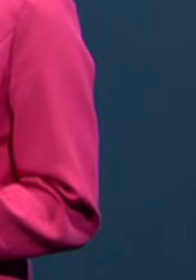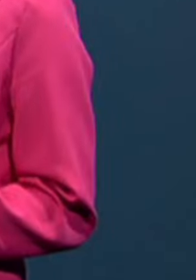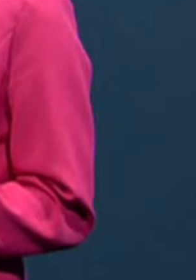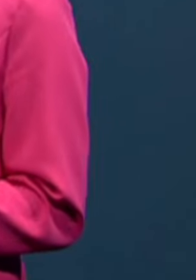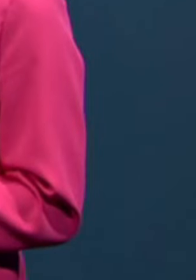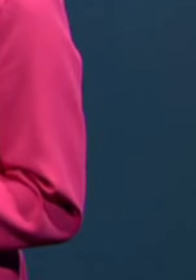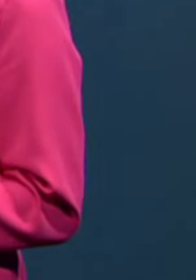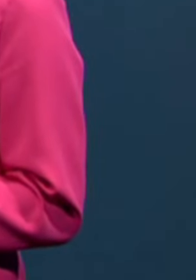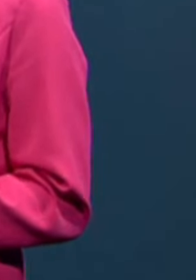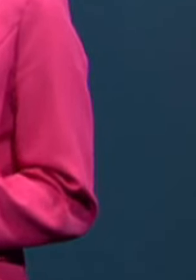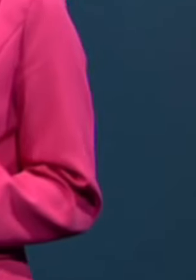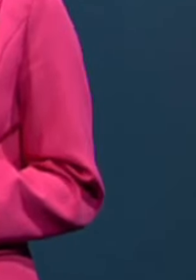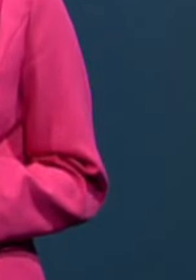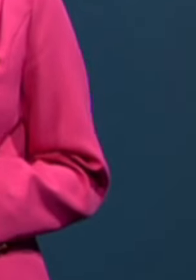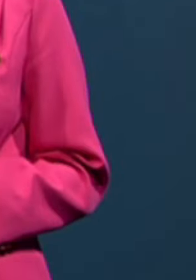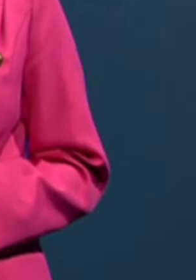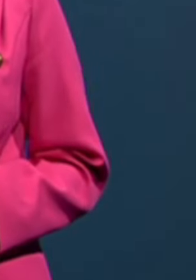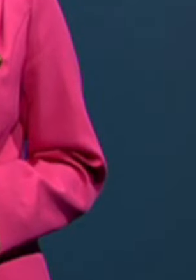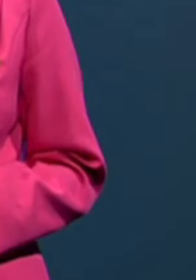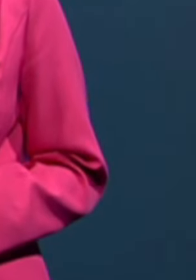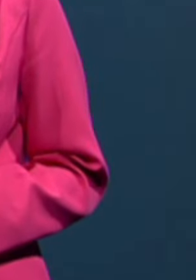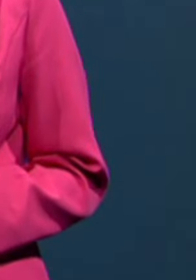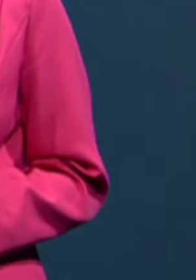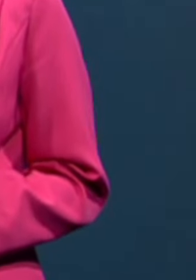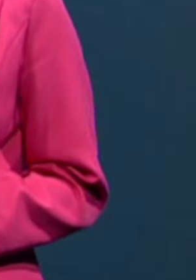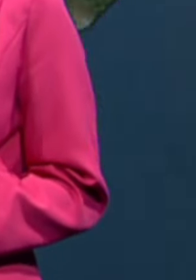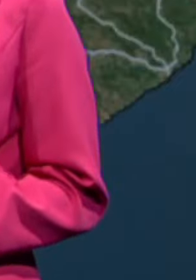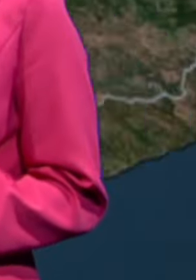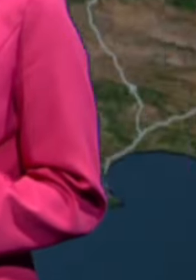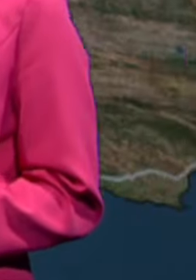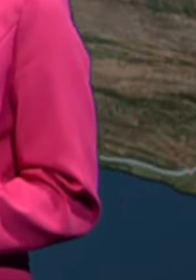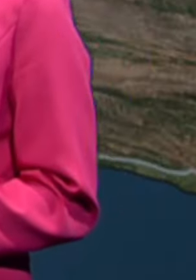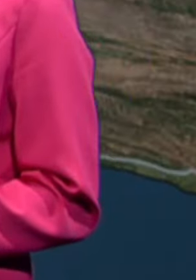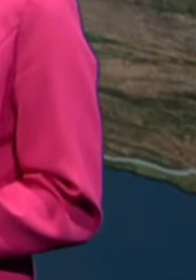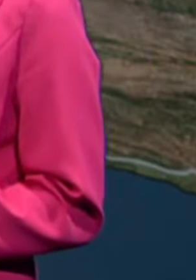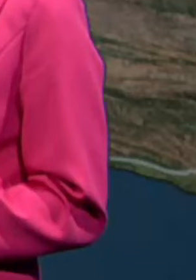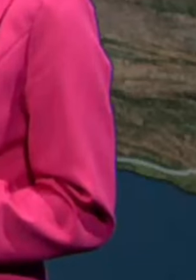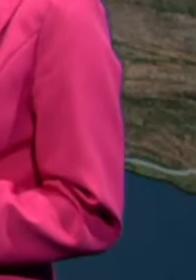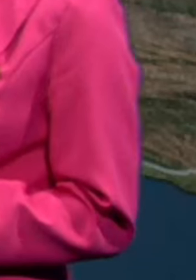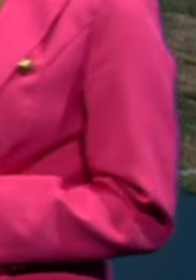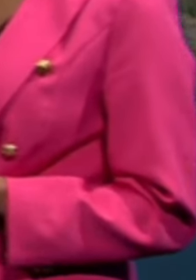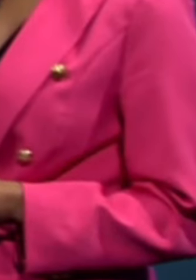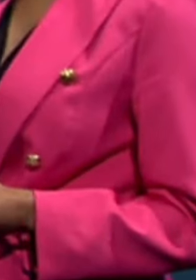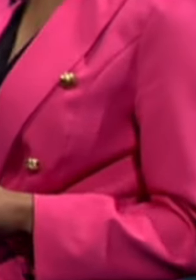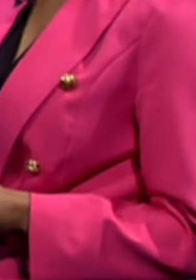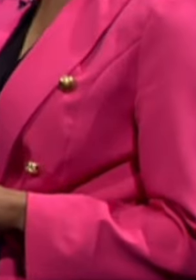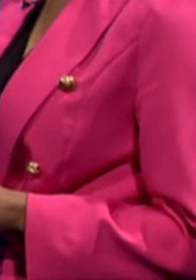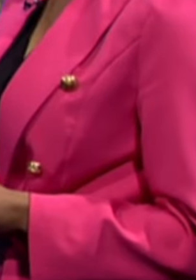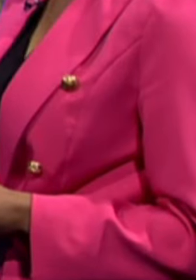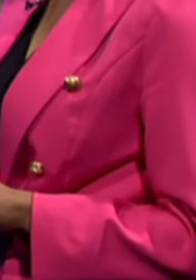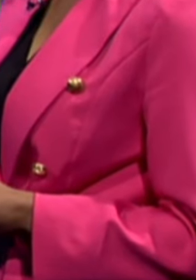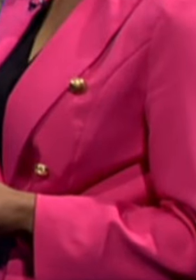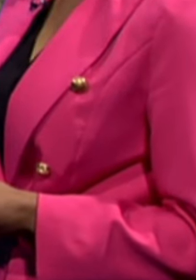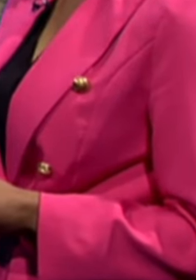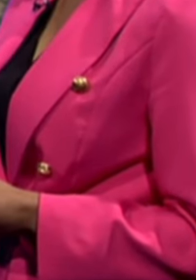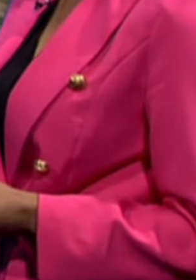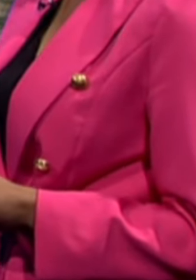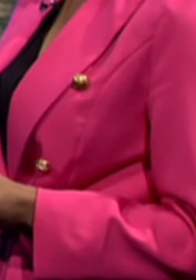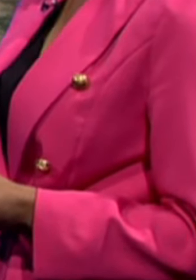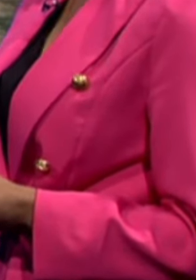20 Somerset East ka digata di le 14 go ya go di le 24 mo Thapame lebela province ya Western Cape le temo province go tla nna le